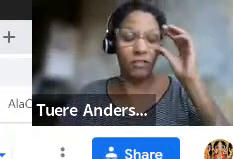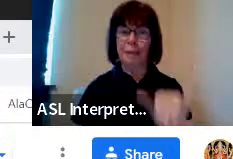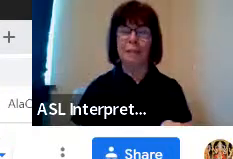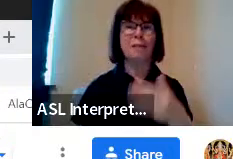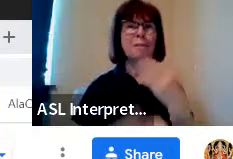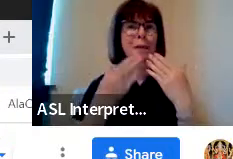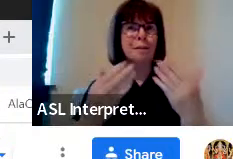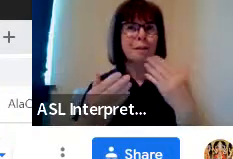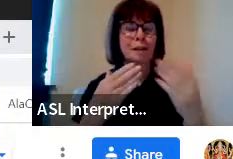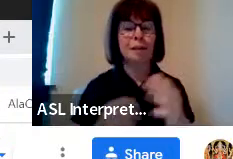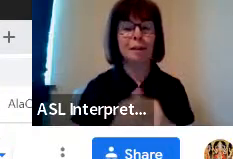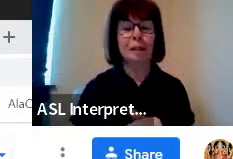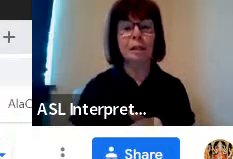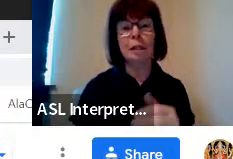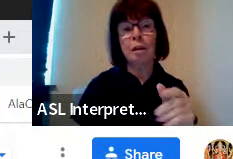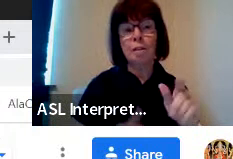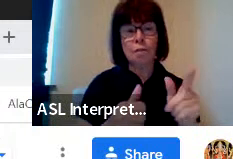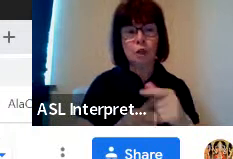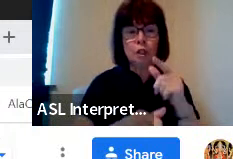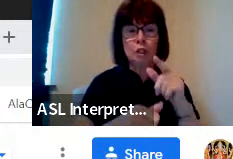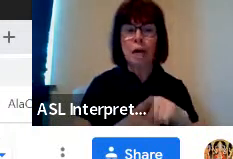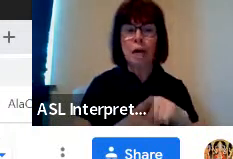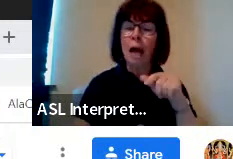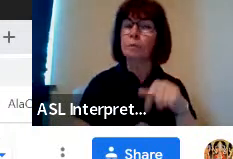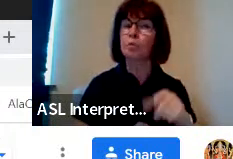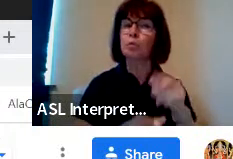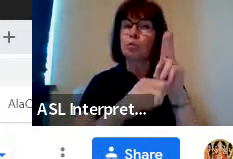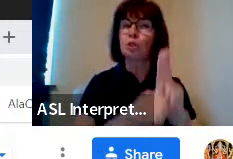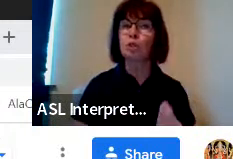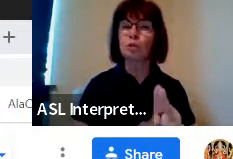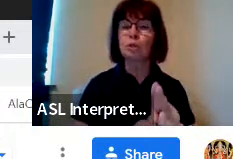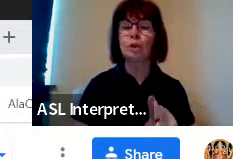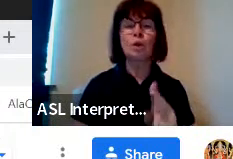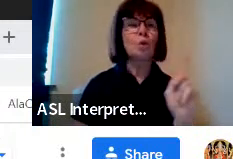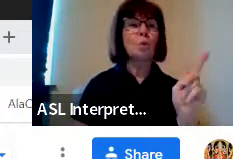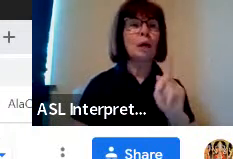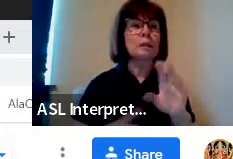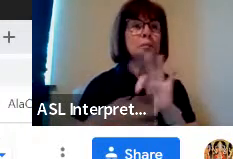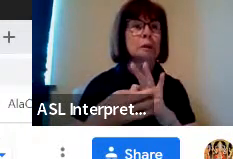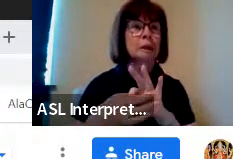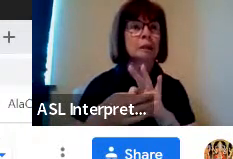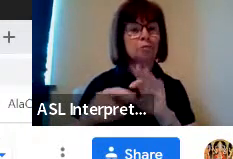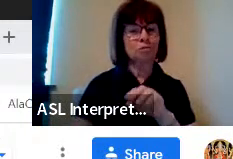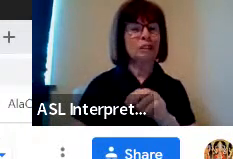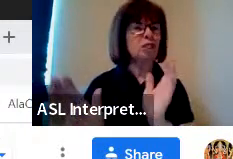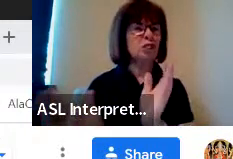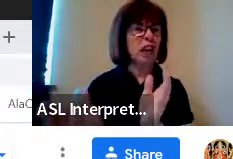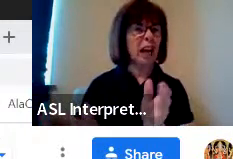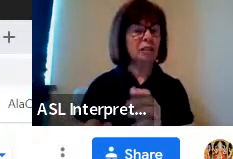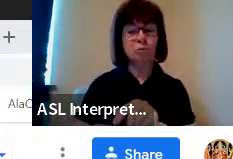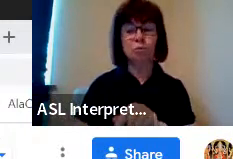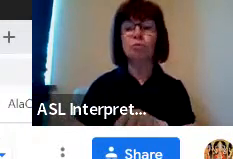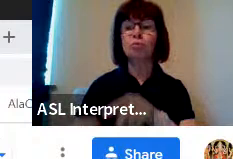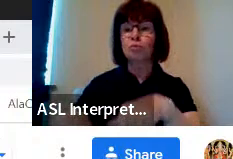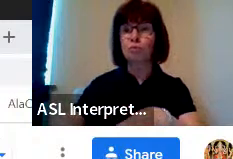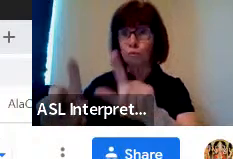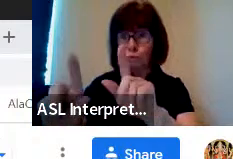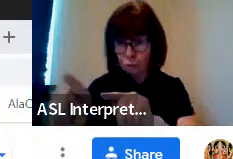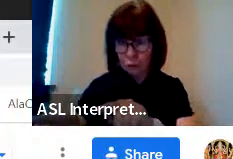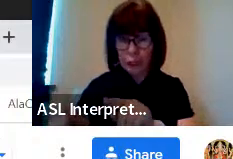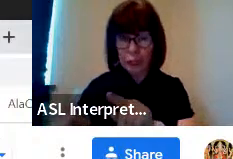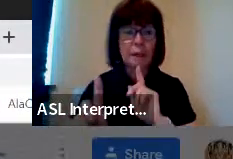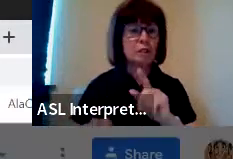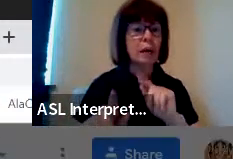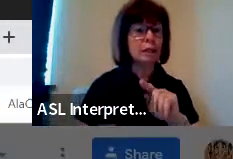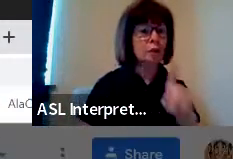a Jamboard before, you can, the link is in the chat. You can go ahead and go in, and to answer the questions, you just click on